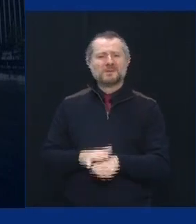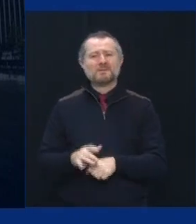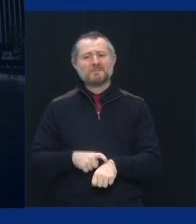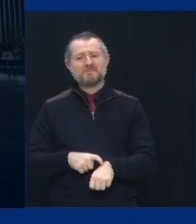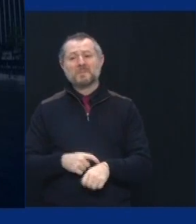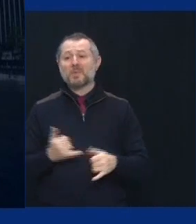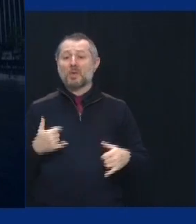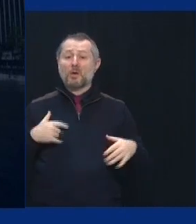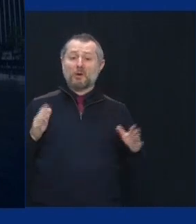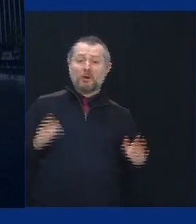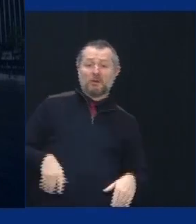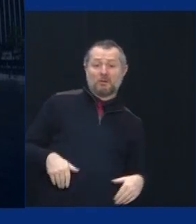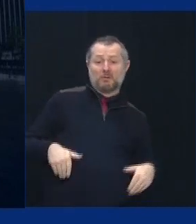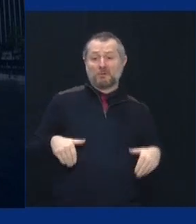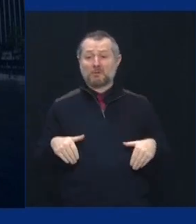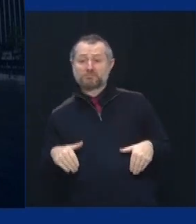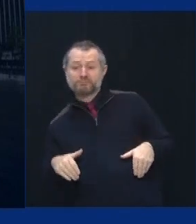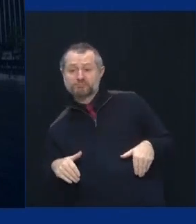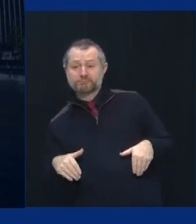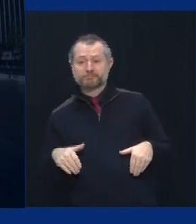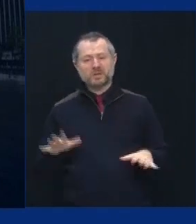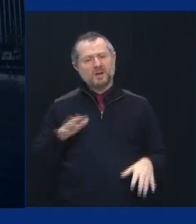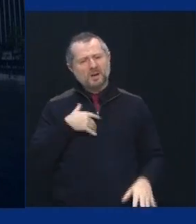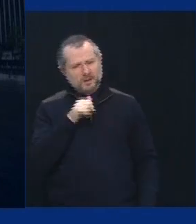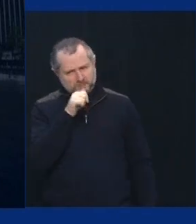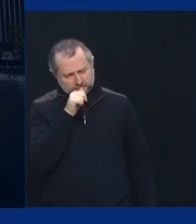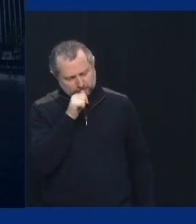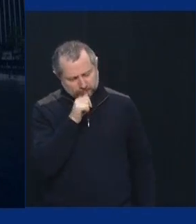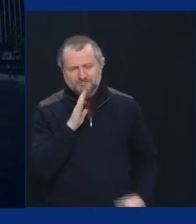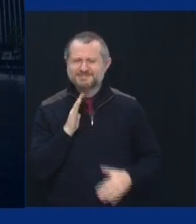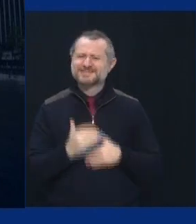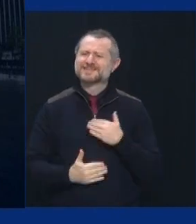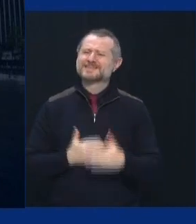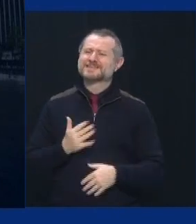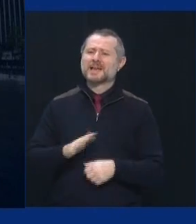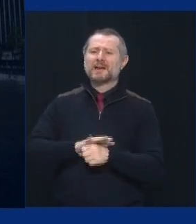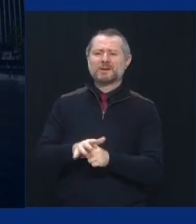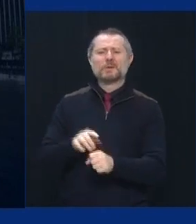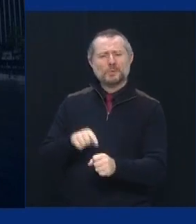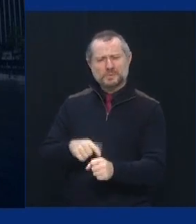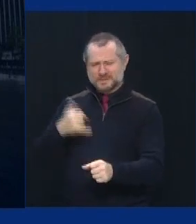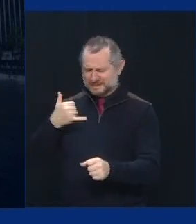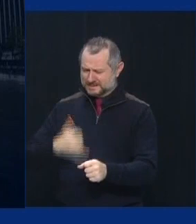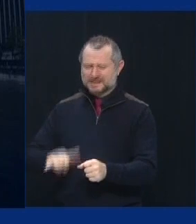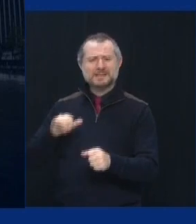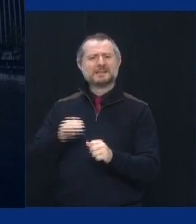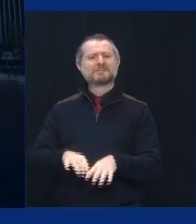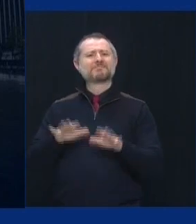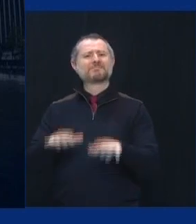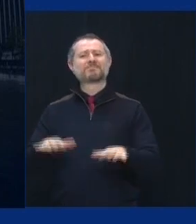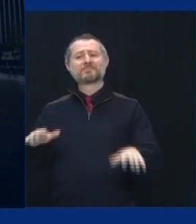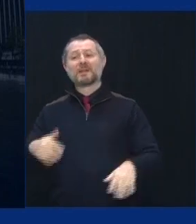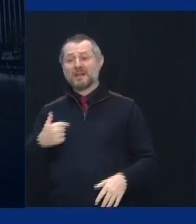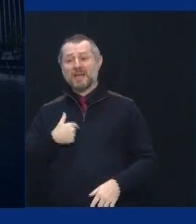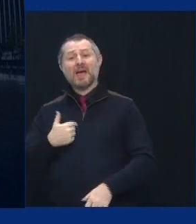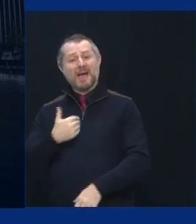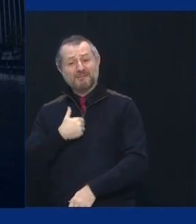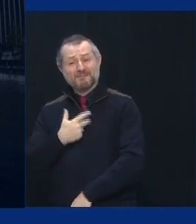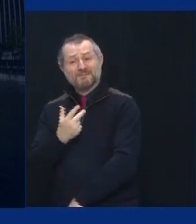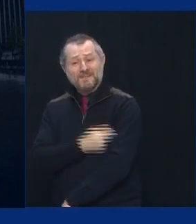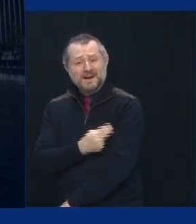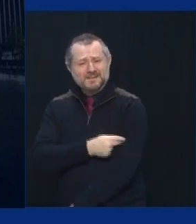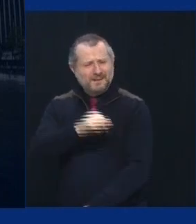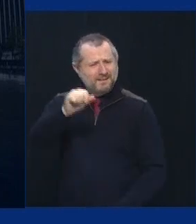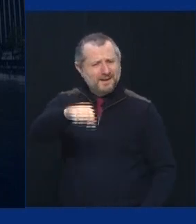until COVID relaxes. And COVID is not relaxing. We have the vaccine. We're going to beat it. But we have to finish the game, and we have